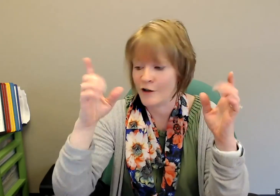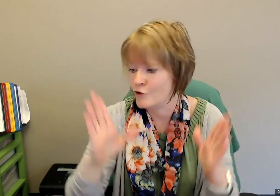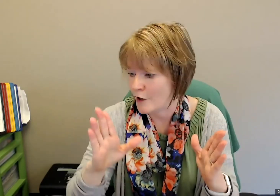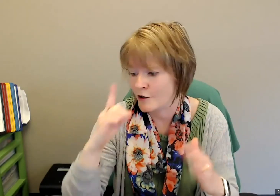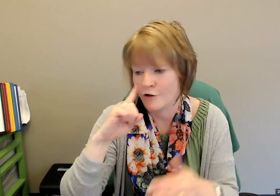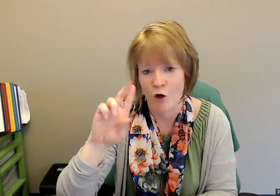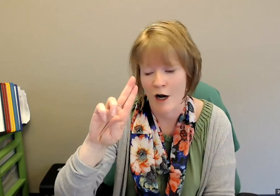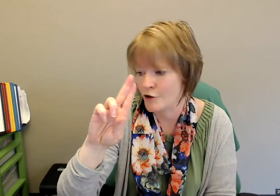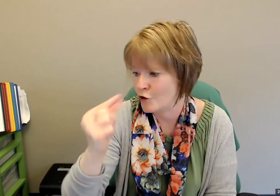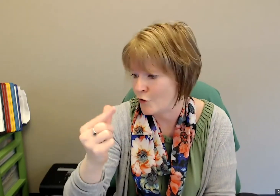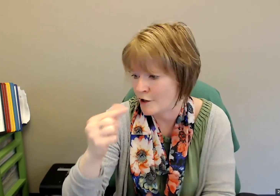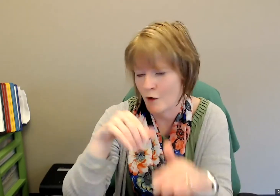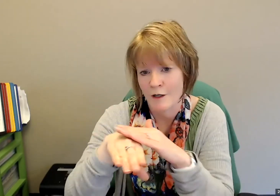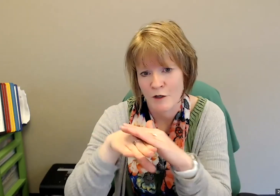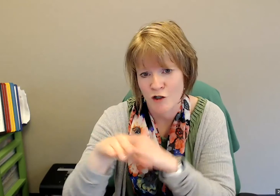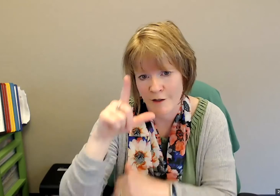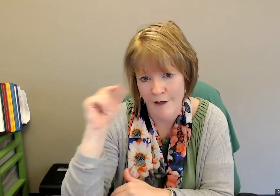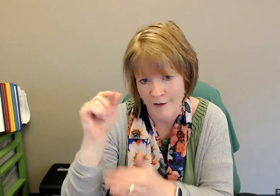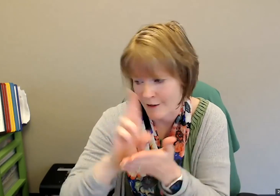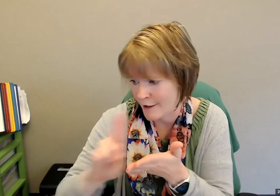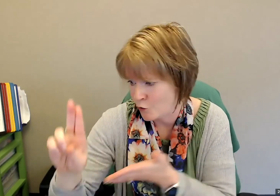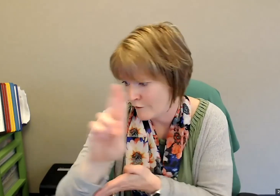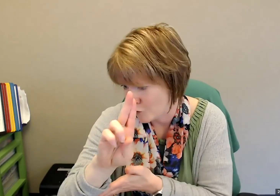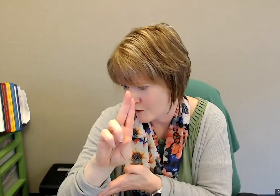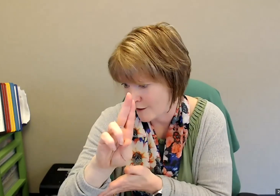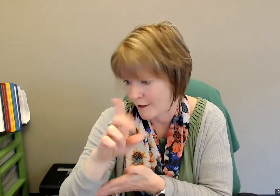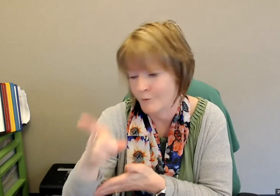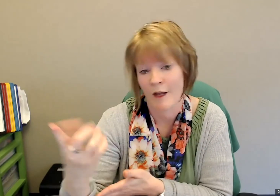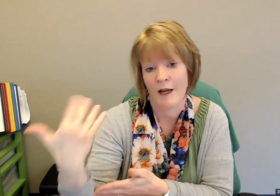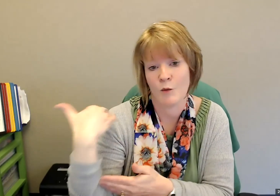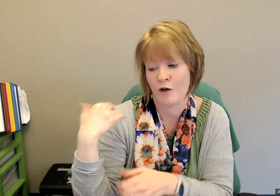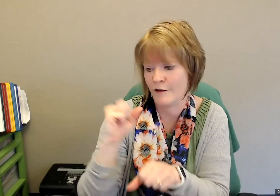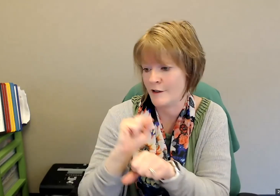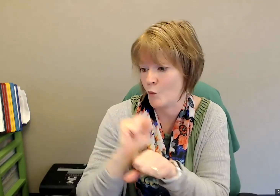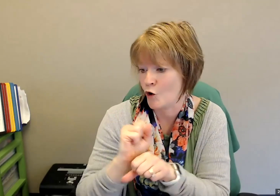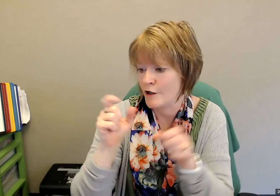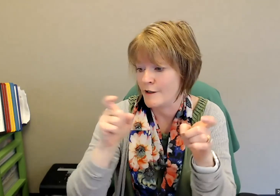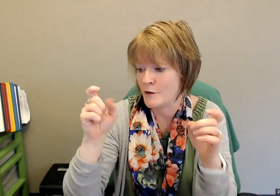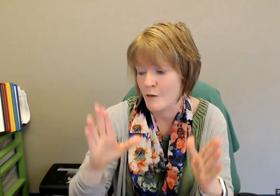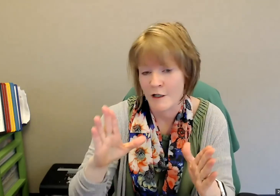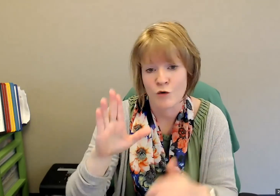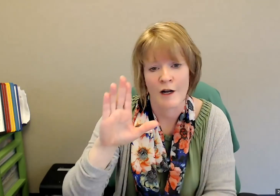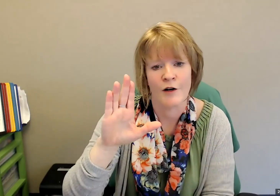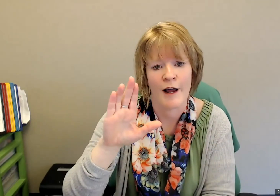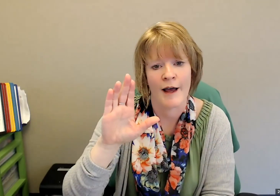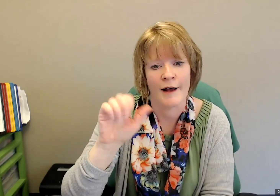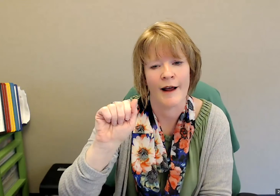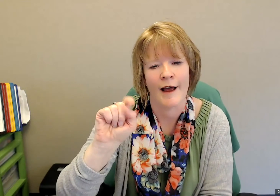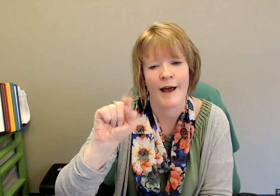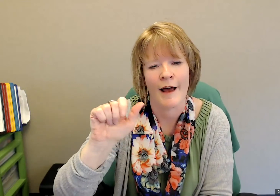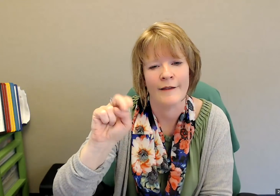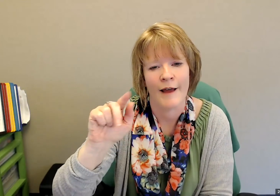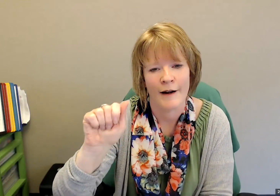Next is John Serrano, who's the Director of Undergraduate Admissions at Gallaudet University. He previously worked as